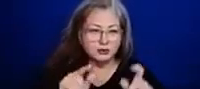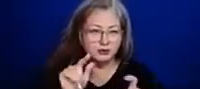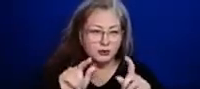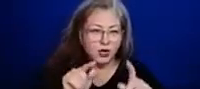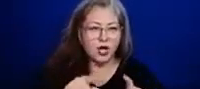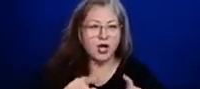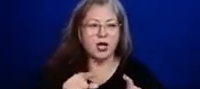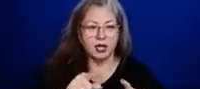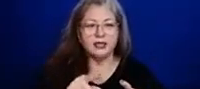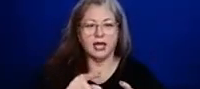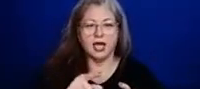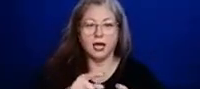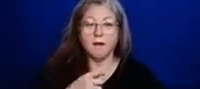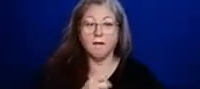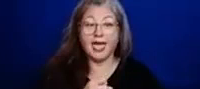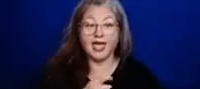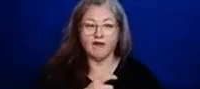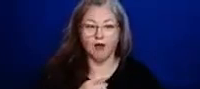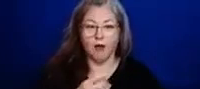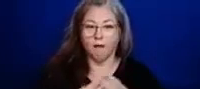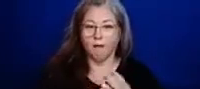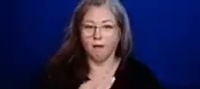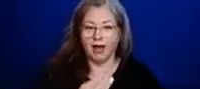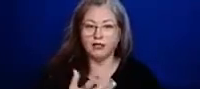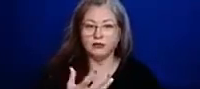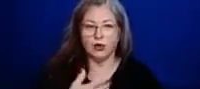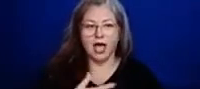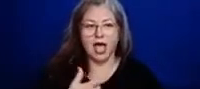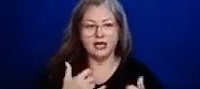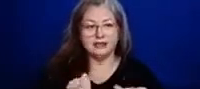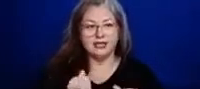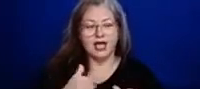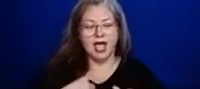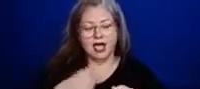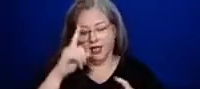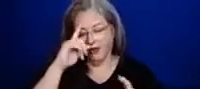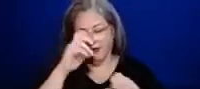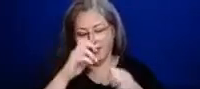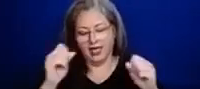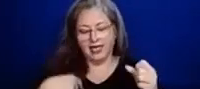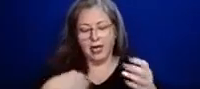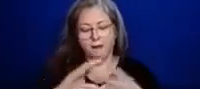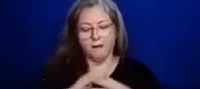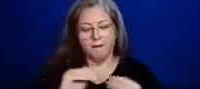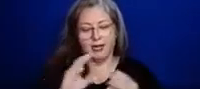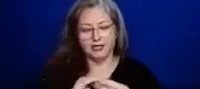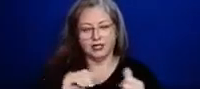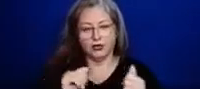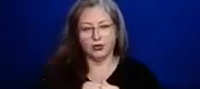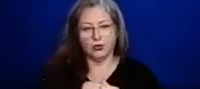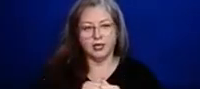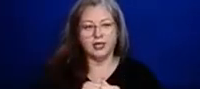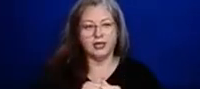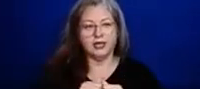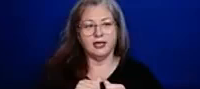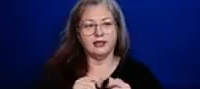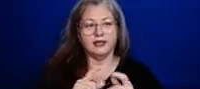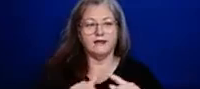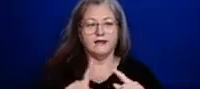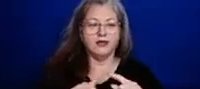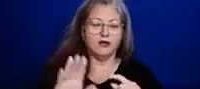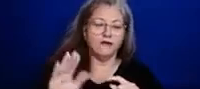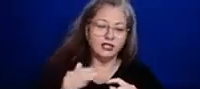were made by plants. So I still have this, you know, message of this series of that we. That fish